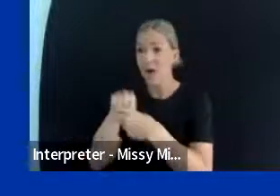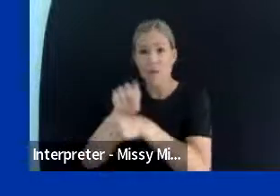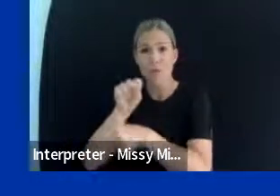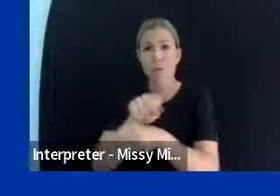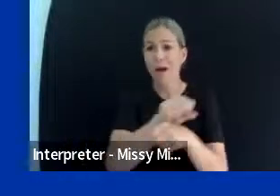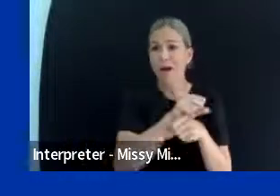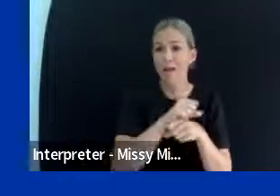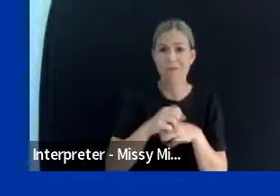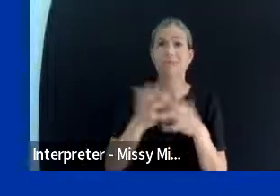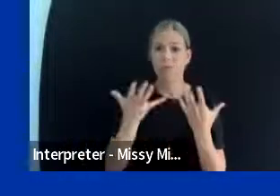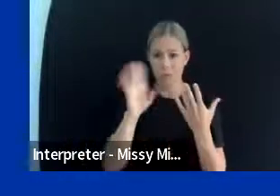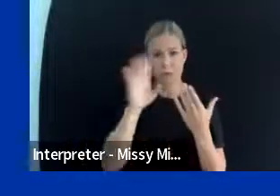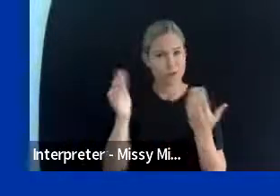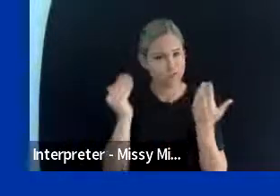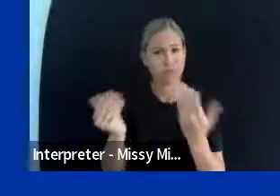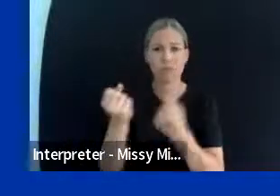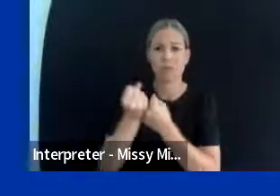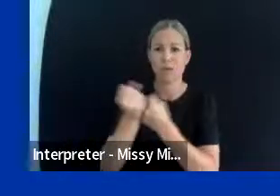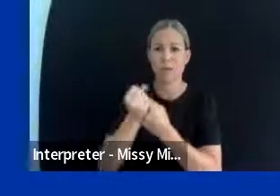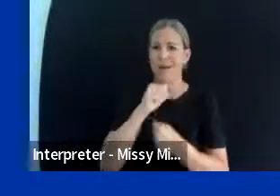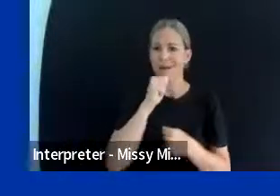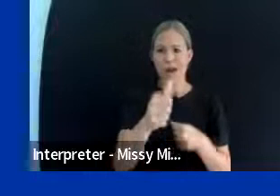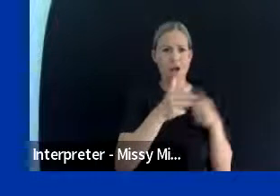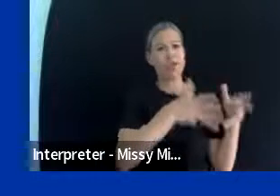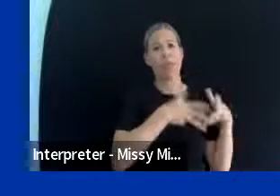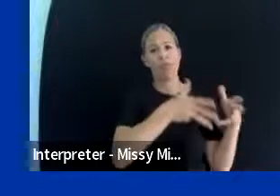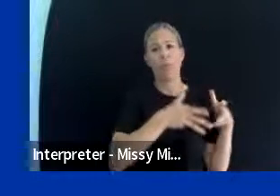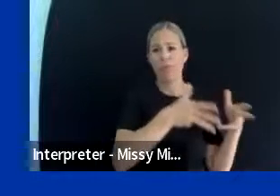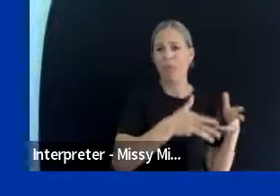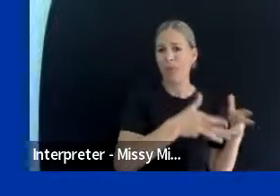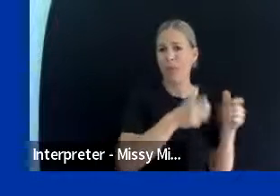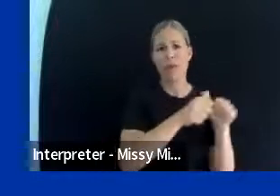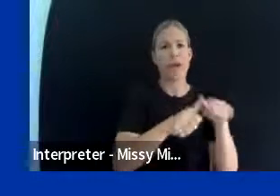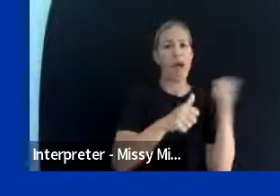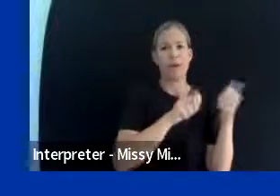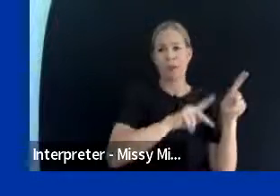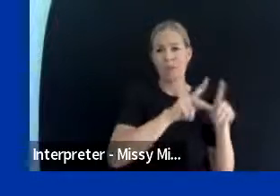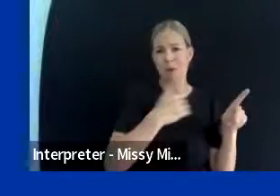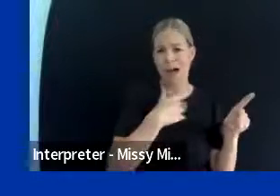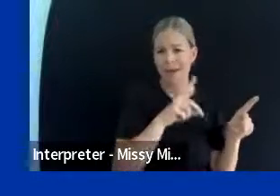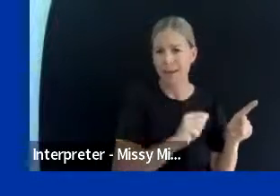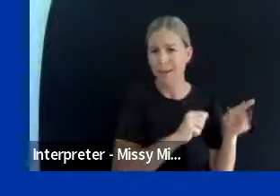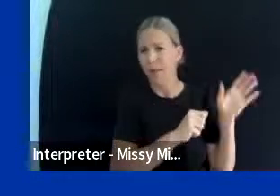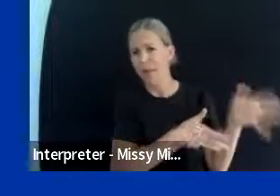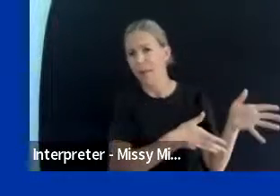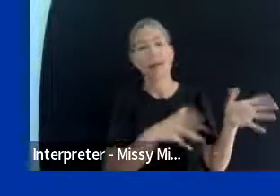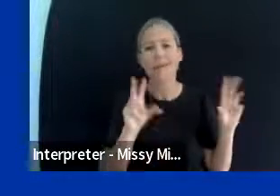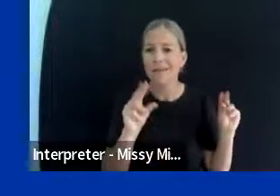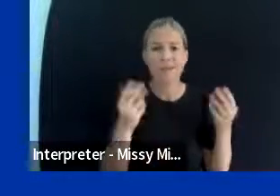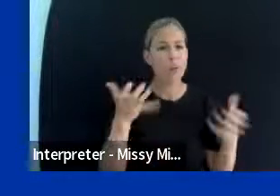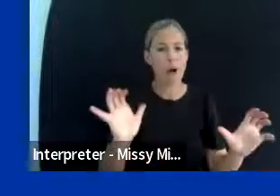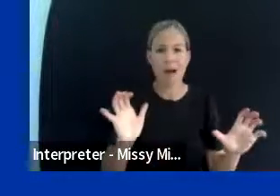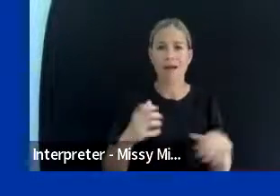day system to just have them be somewhere else where people with disabilities go, which has traditionally been where a lot of our